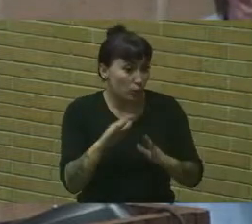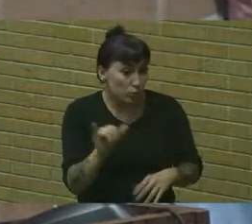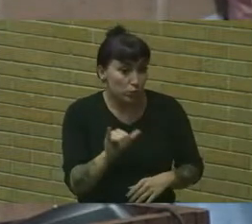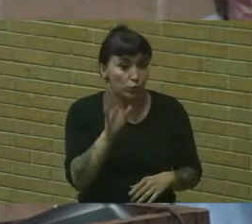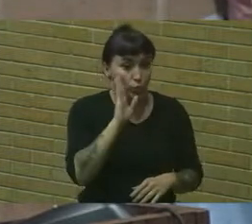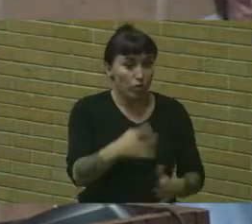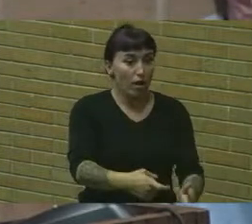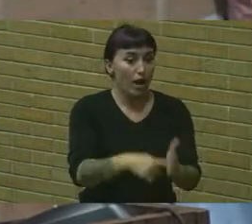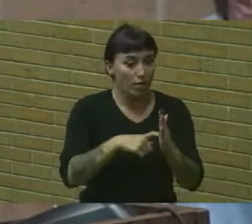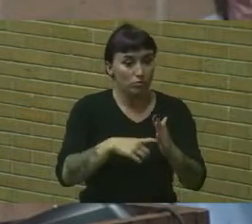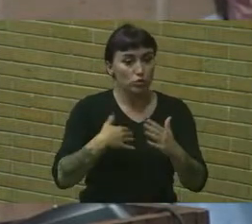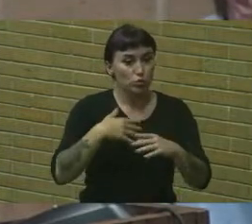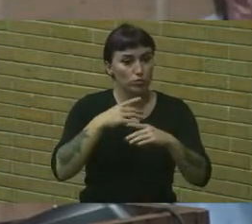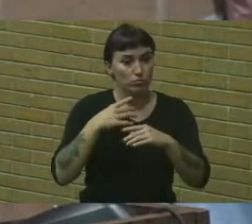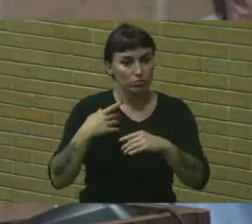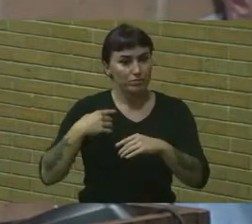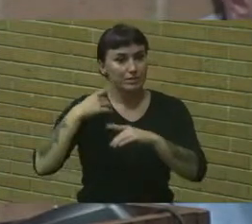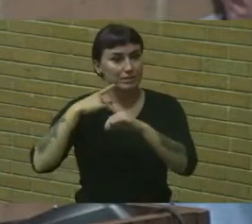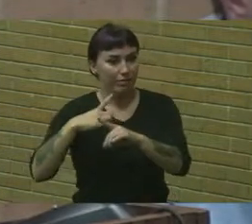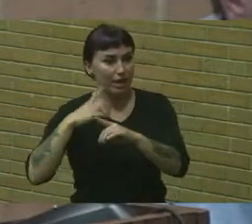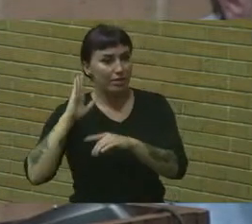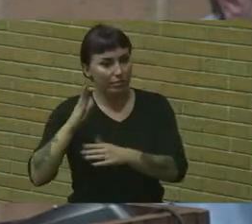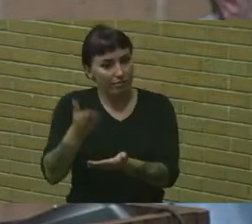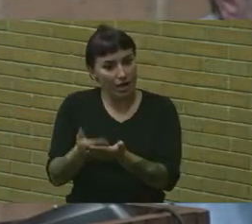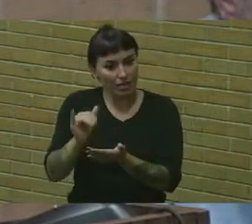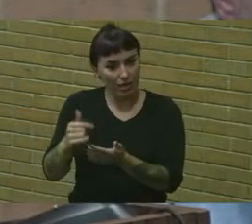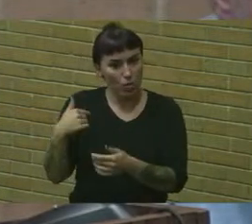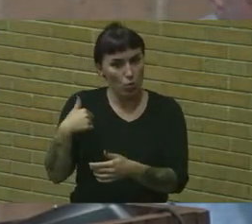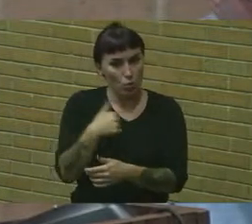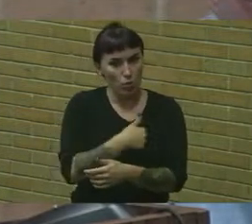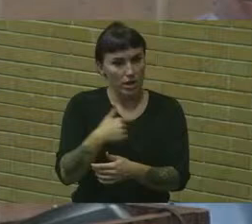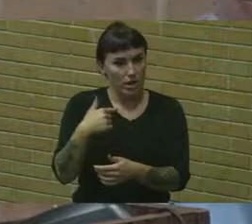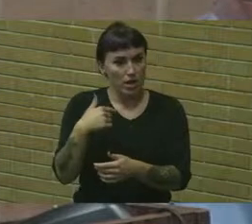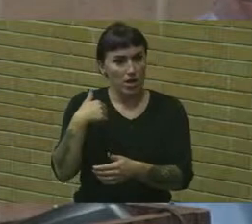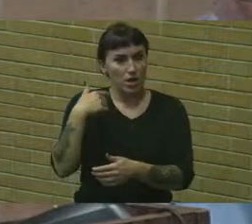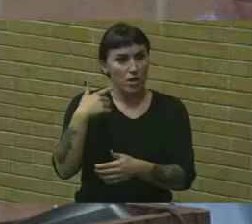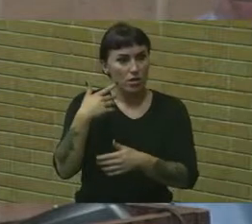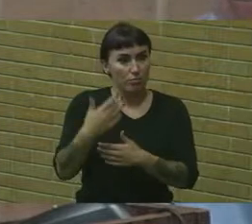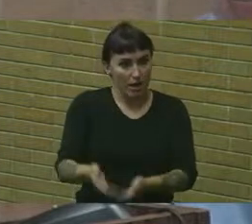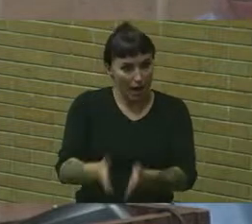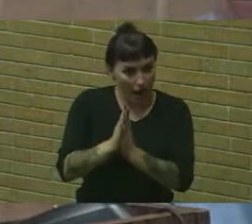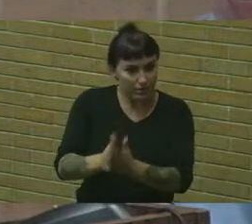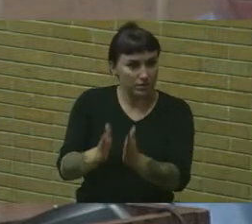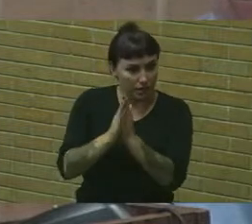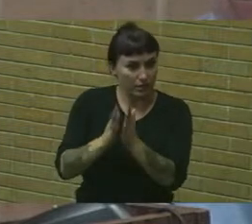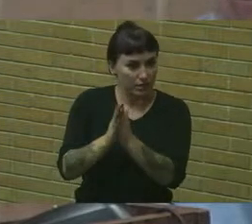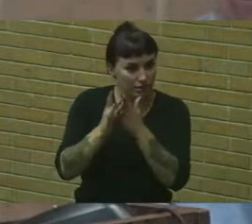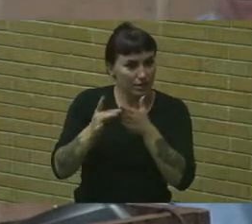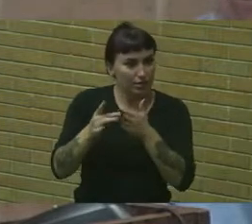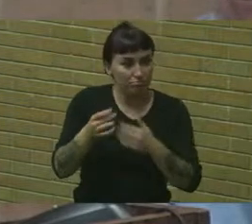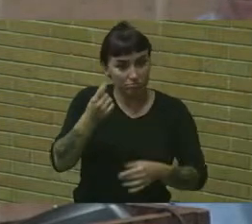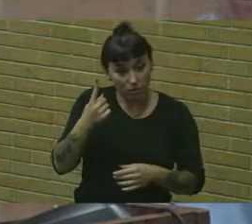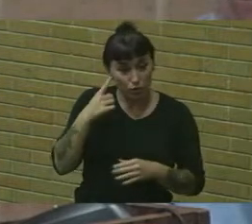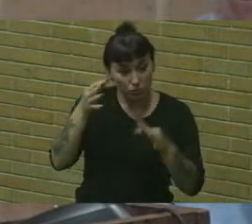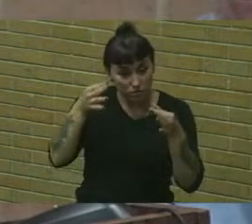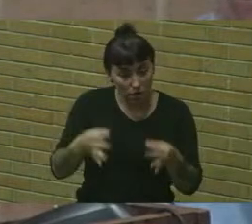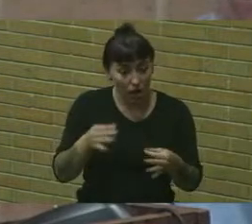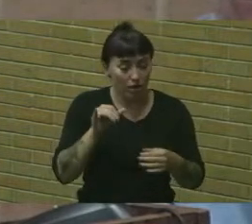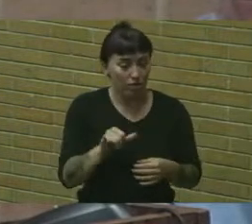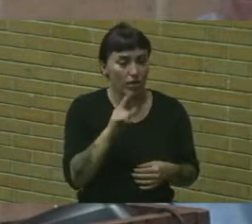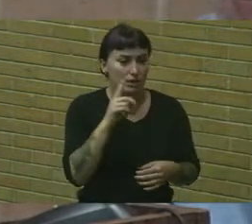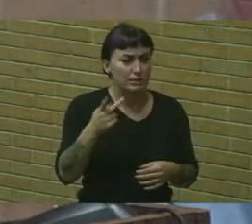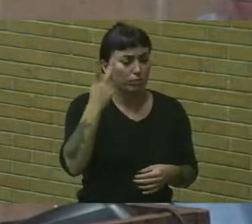because it will have to defend the fact that we have come to asking for leadership, and yet you decide that